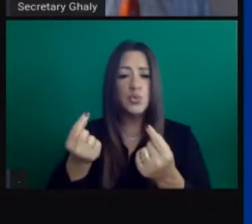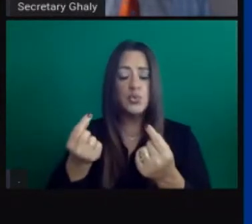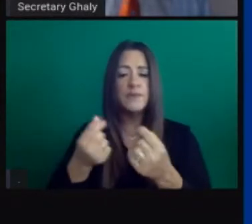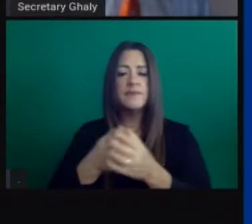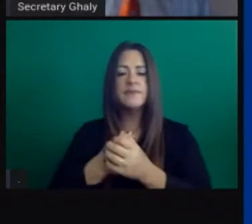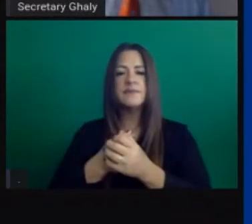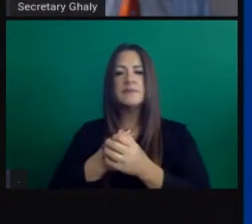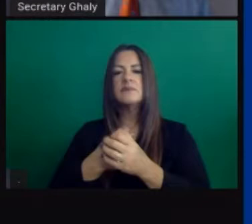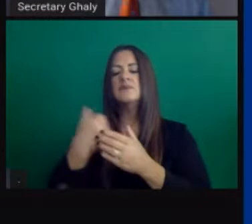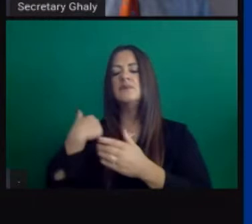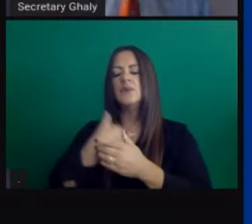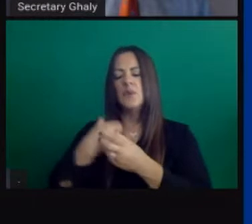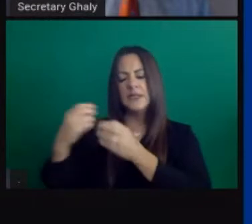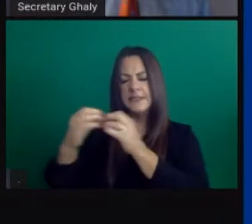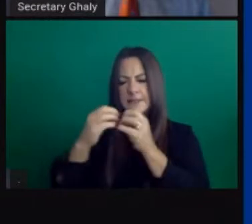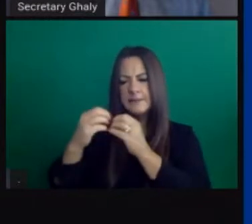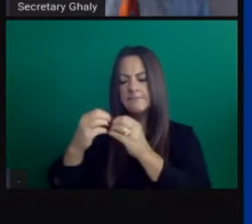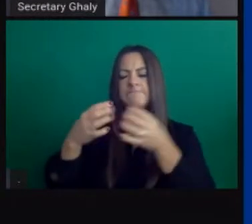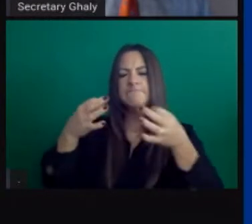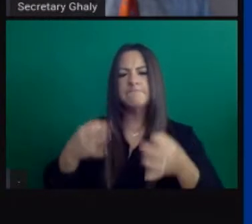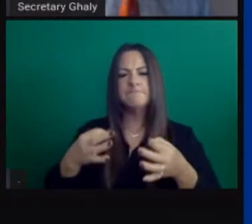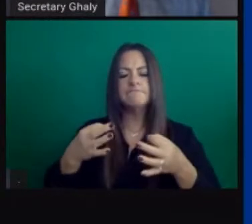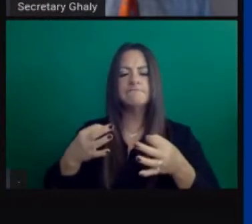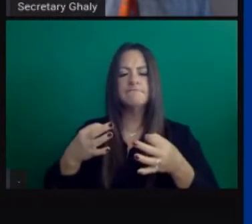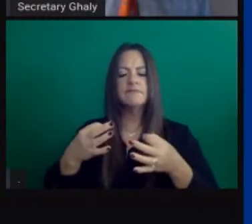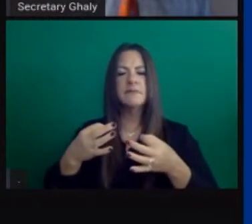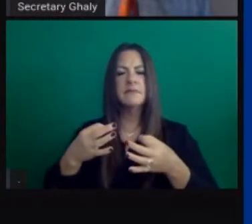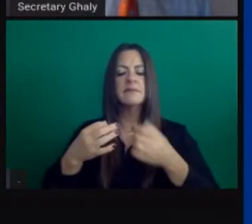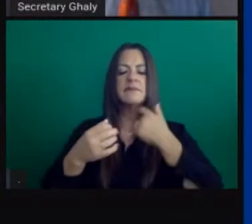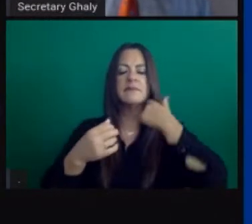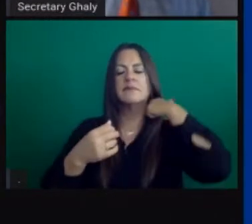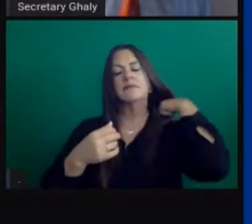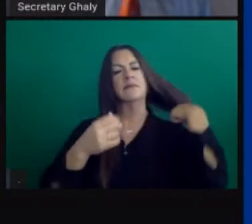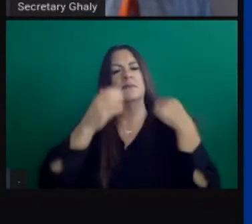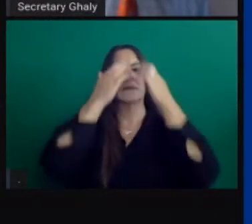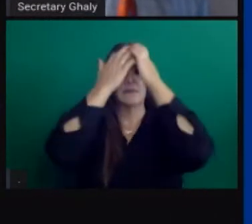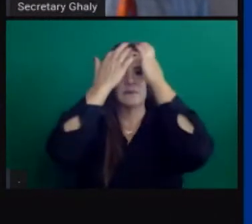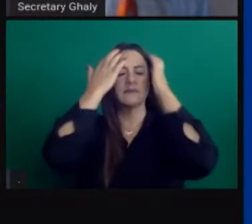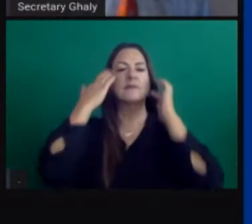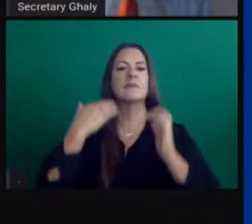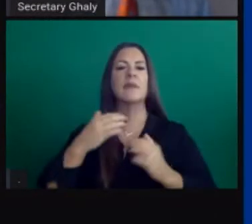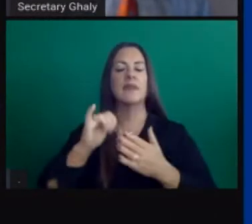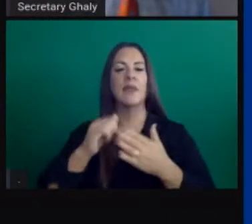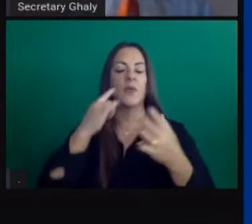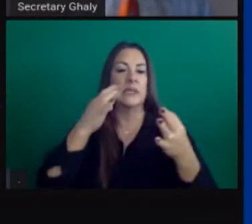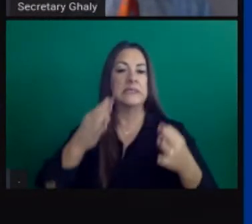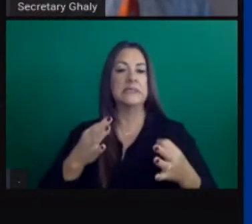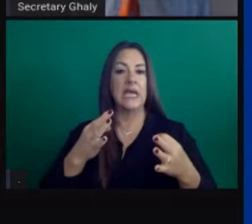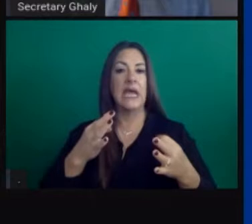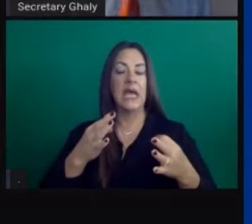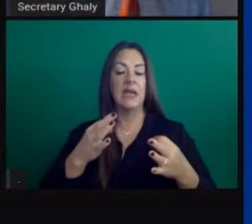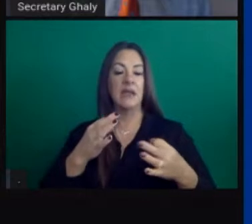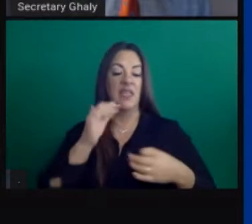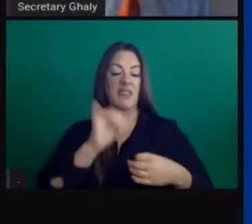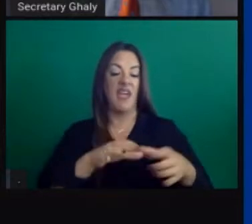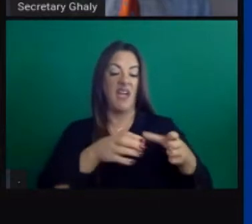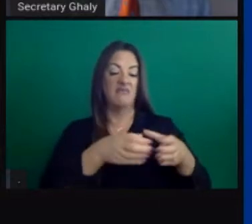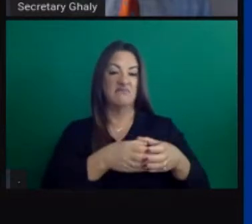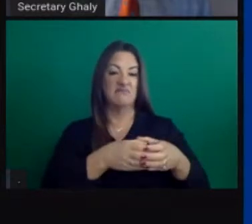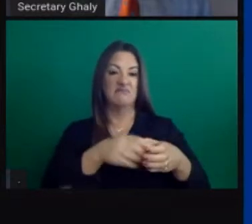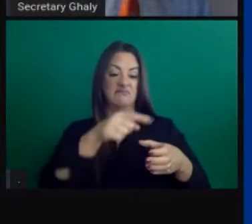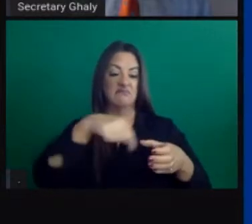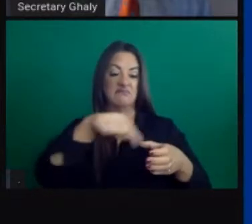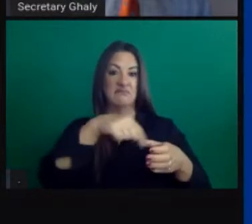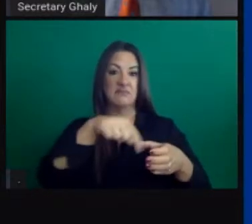we determined that the direction should be that the rest of the vaccine from that lot that had come